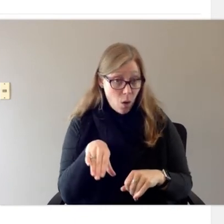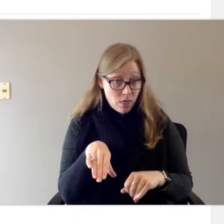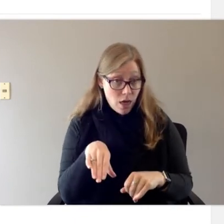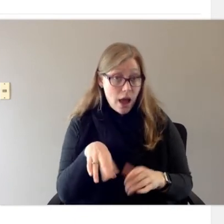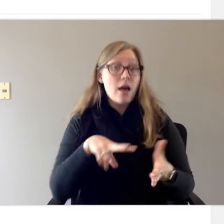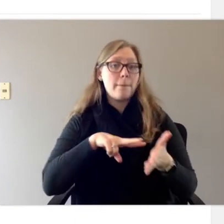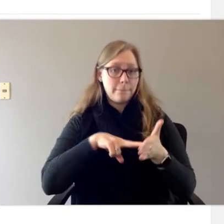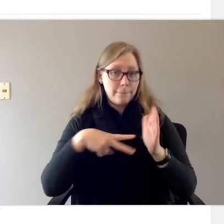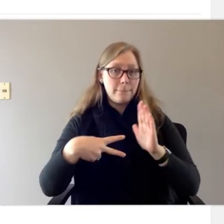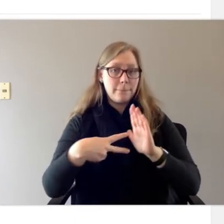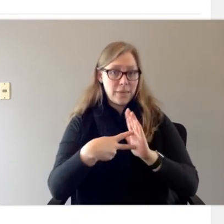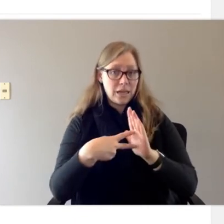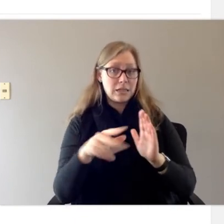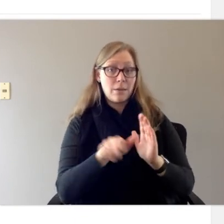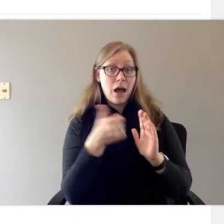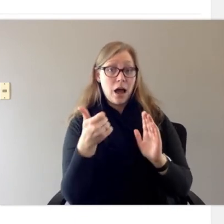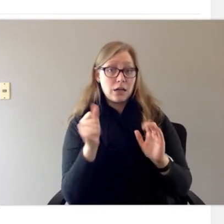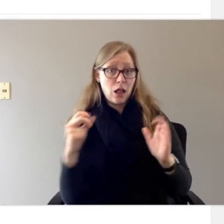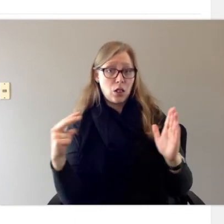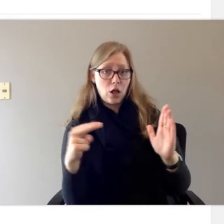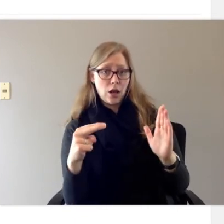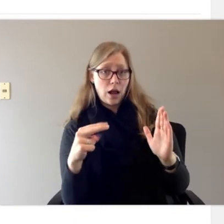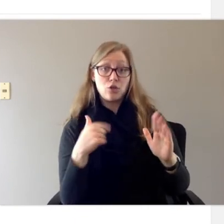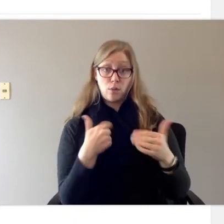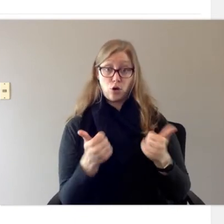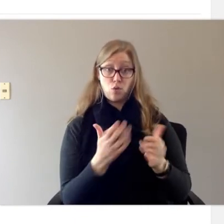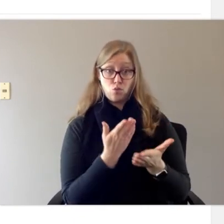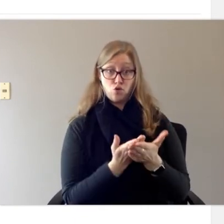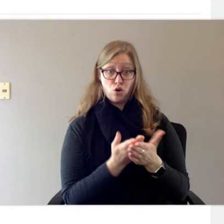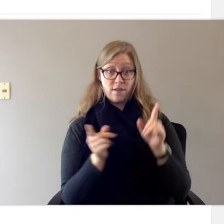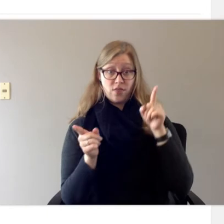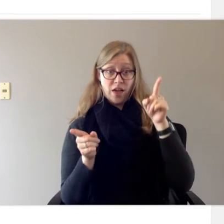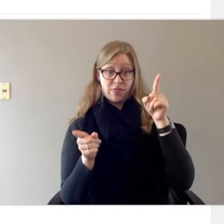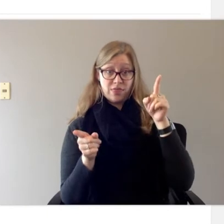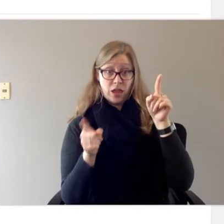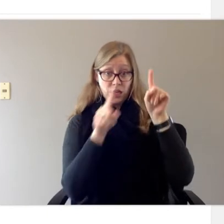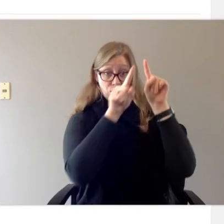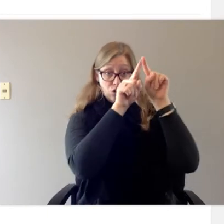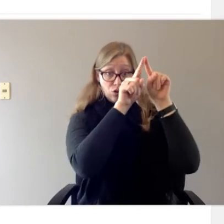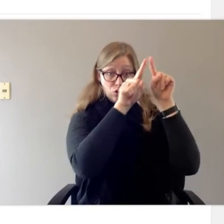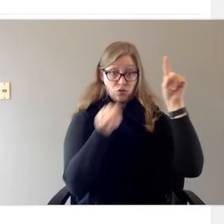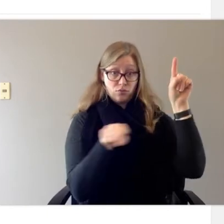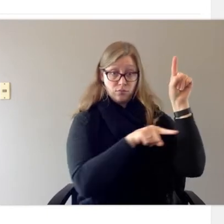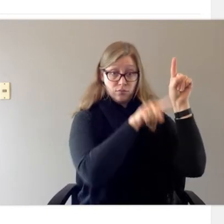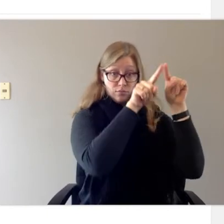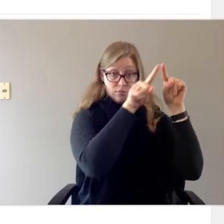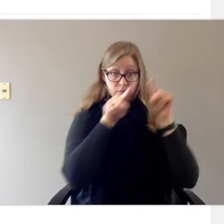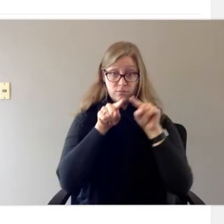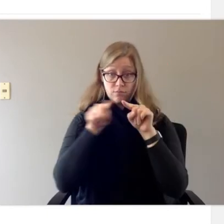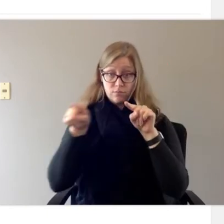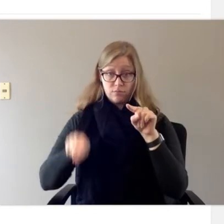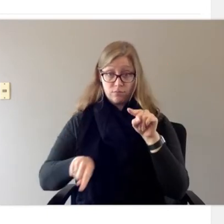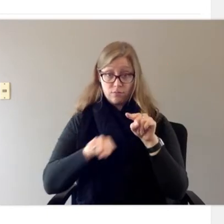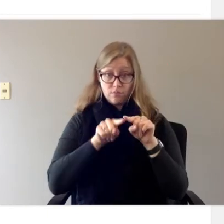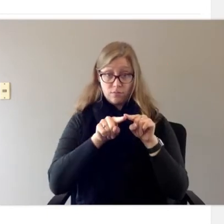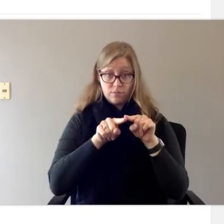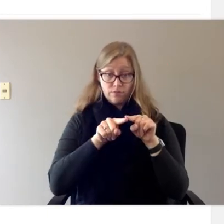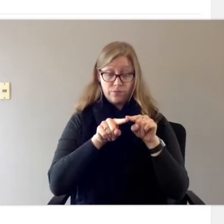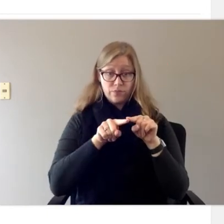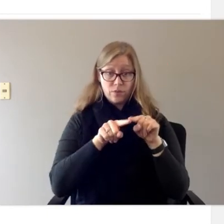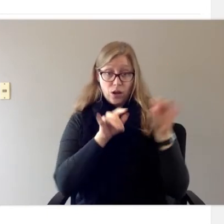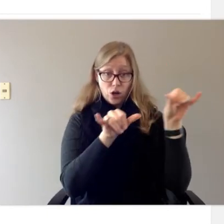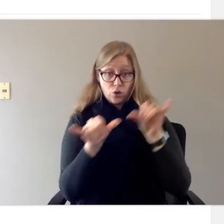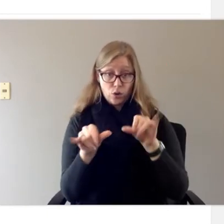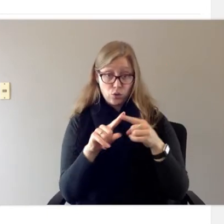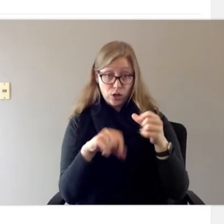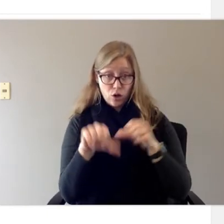the other thing to look at is, so I'm trying to prove that these triangles are congruent. So remember, we can use side, side, side, or we could use side, angle,